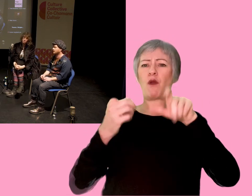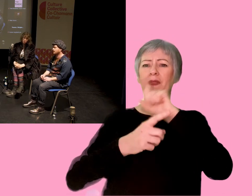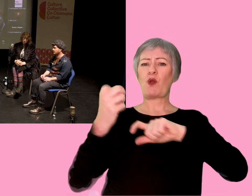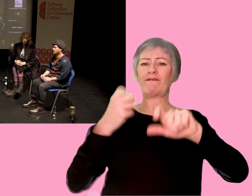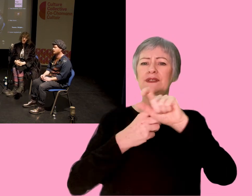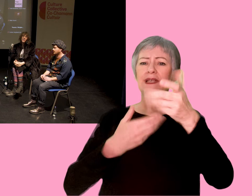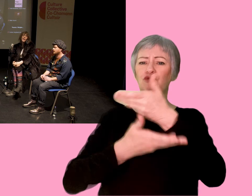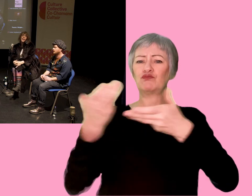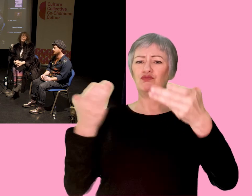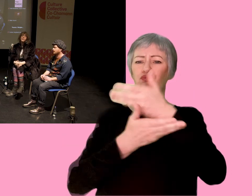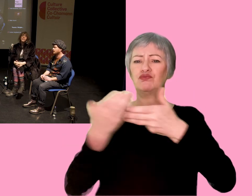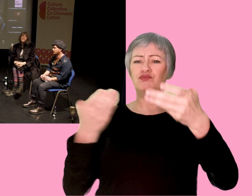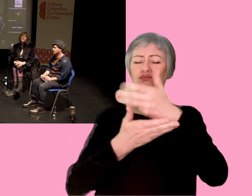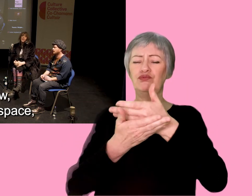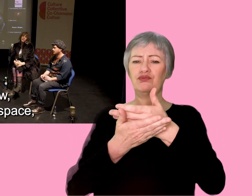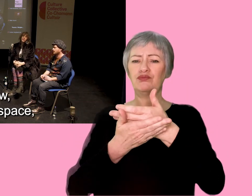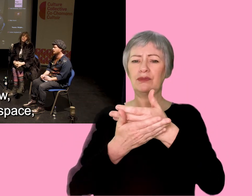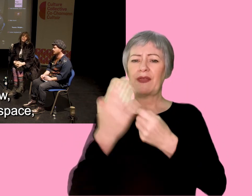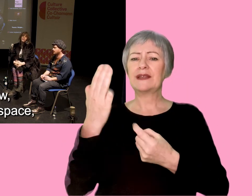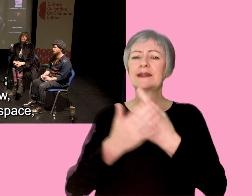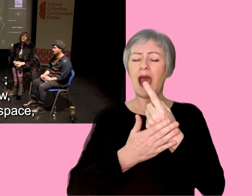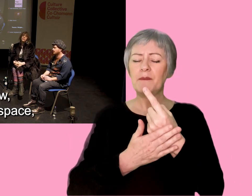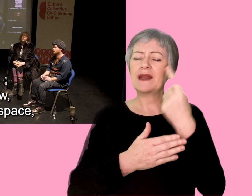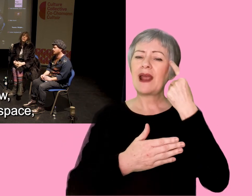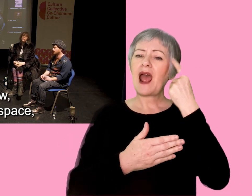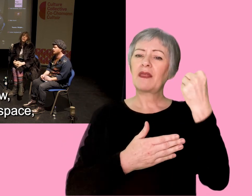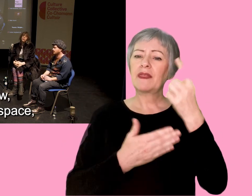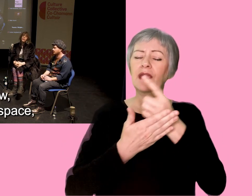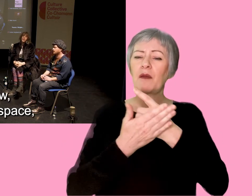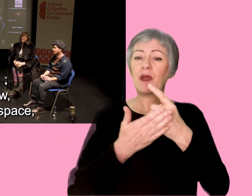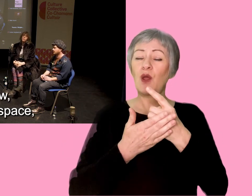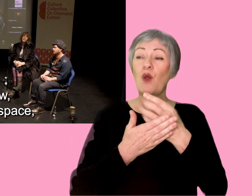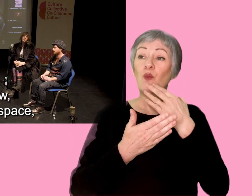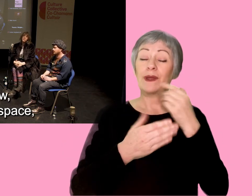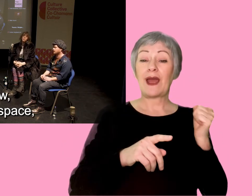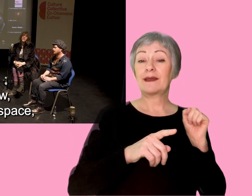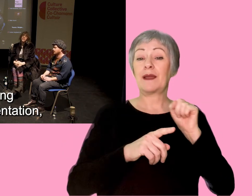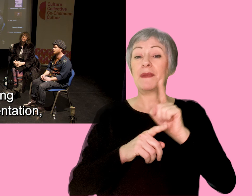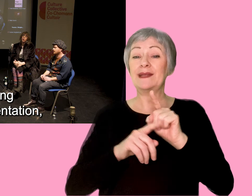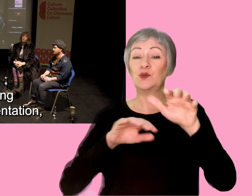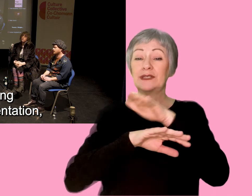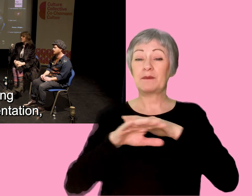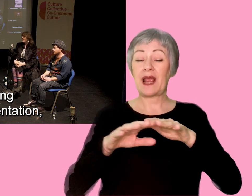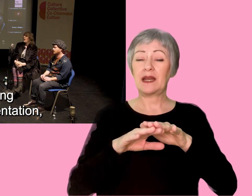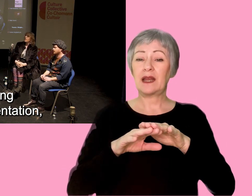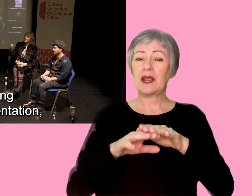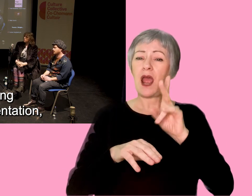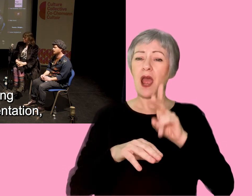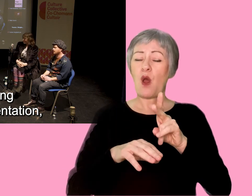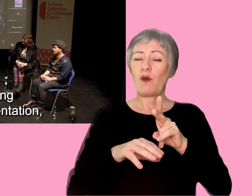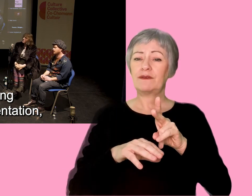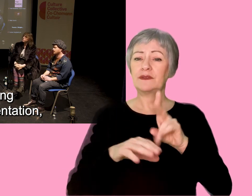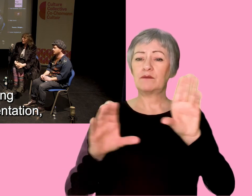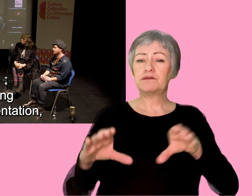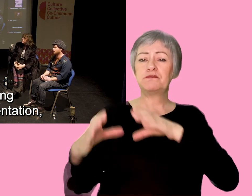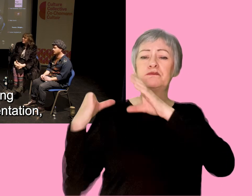happening. And I think about how when I come into a space, I am often carrying the